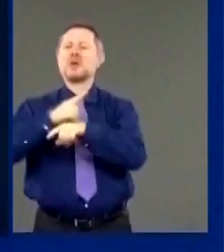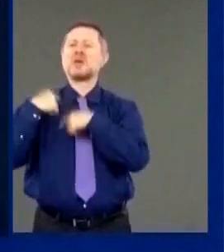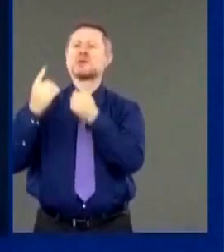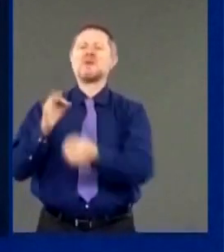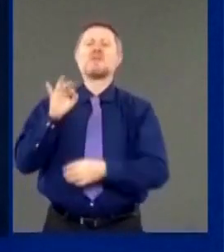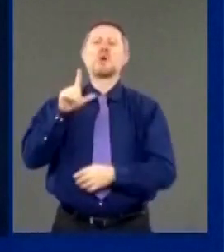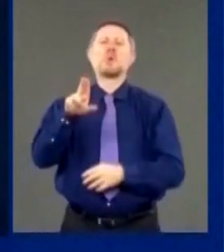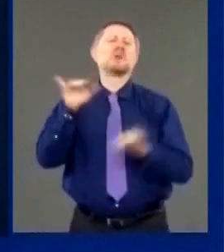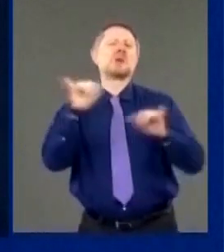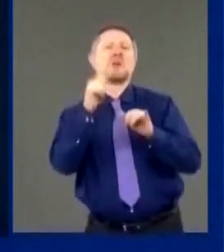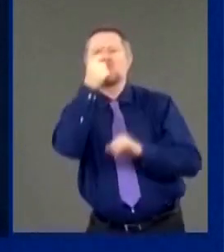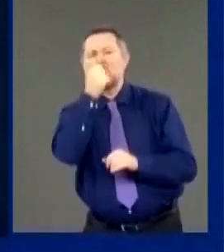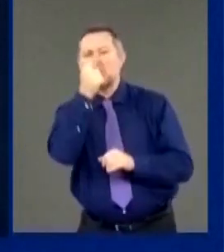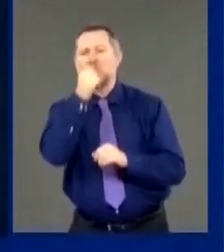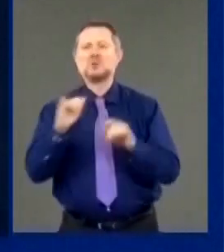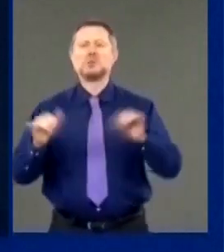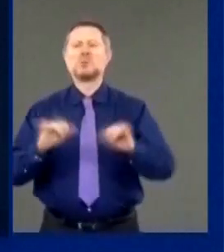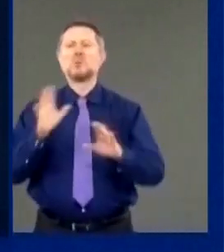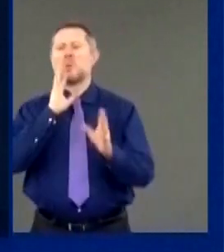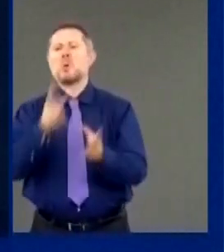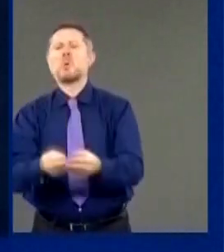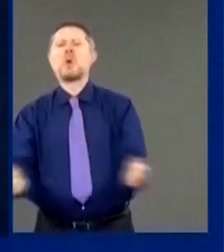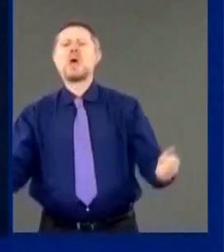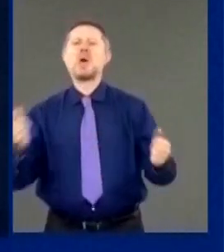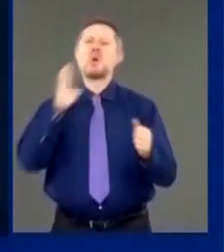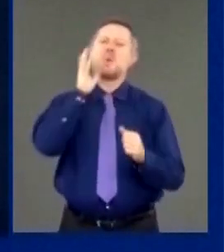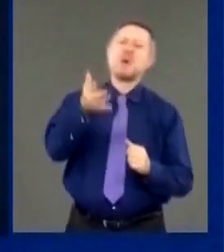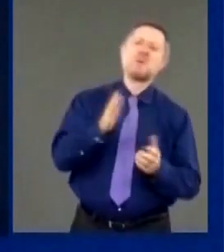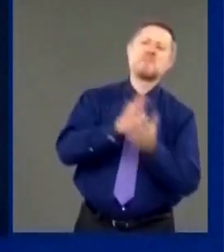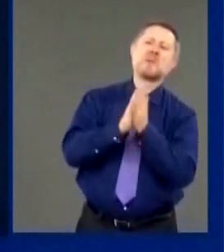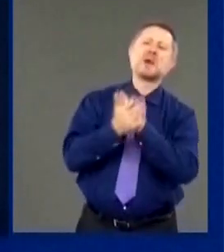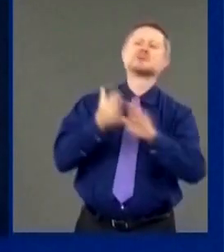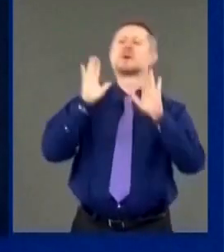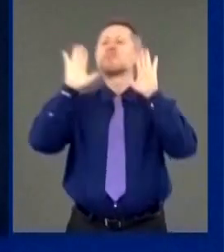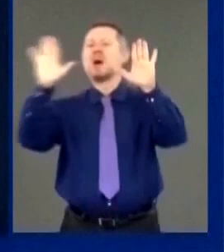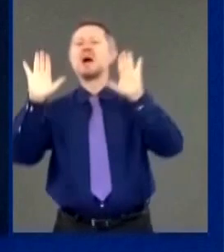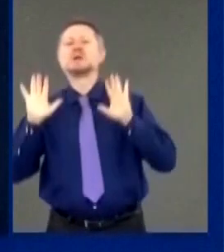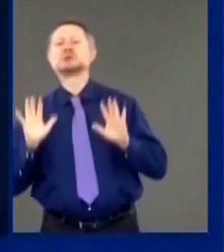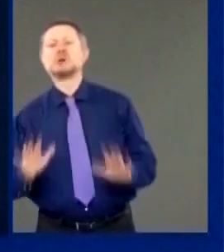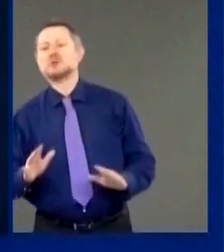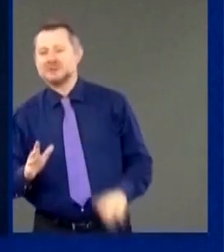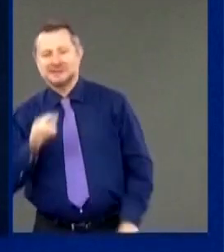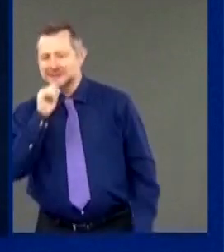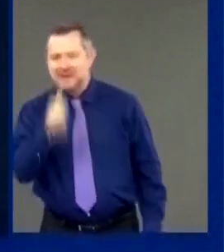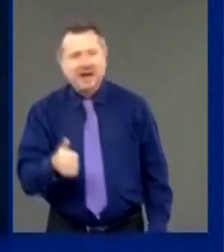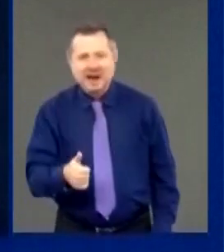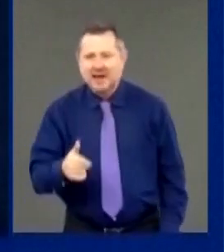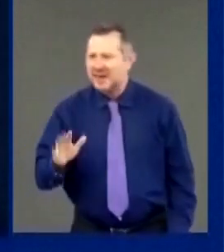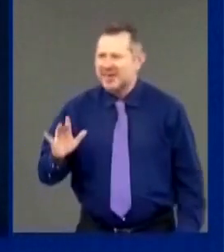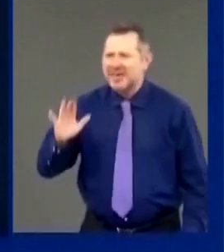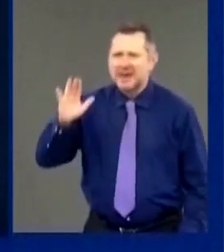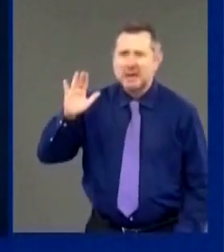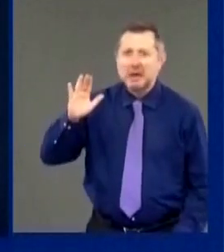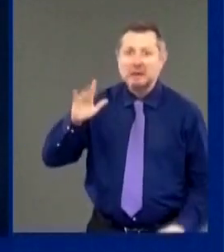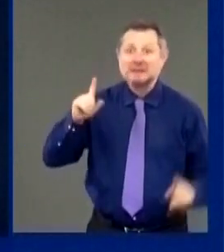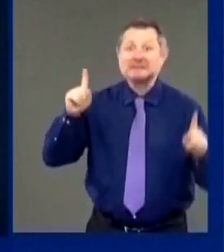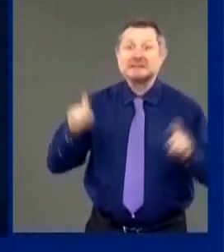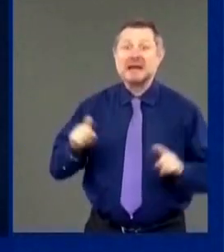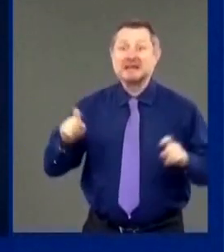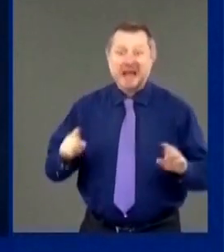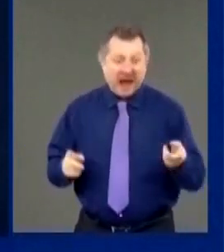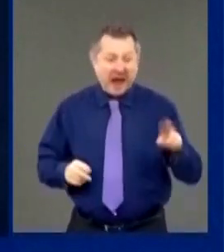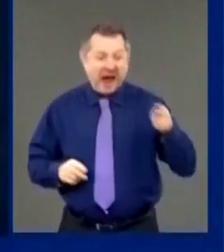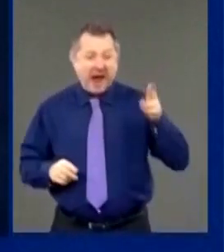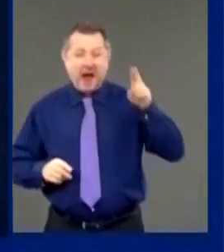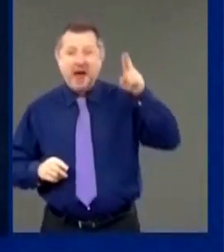away. It's going to be a miracle. It's not going up. It's only the testing that is going up. He